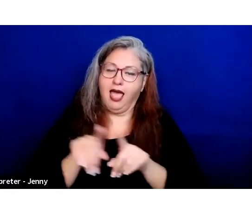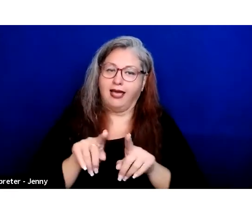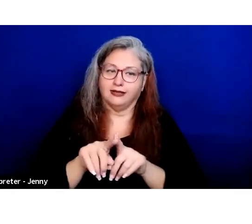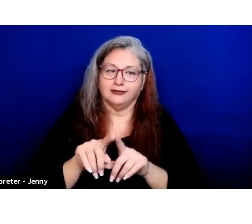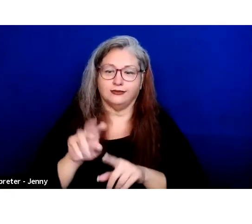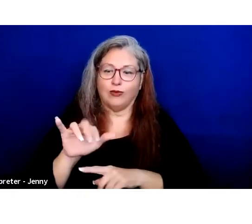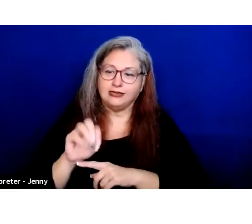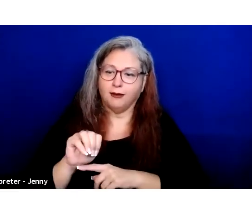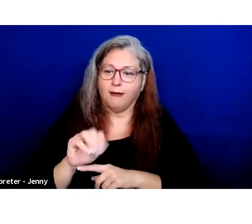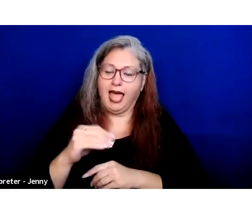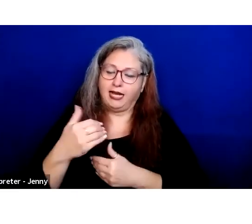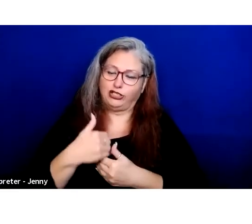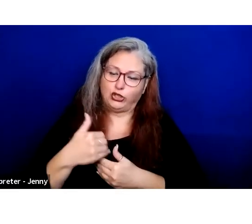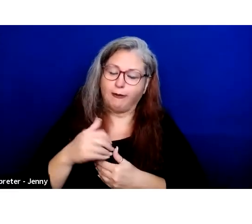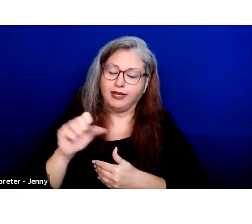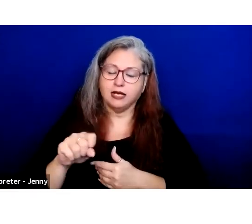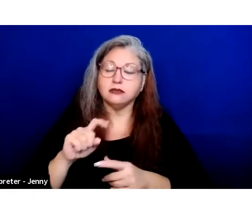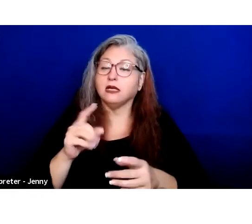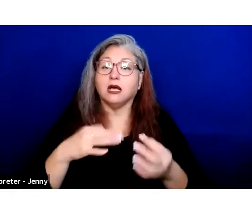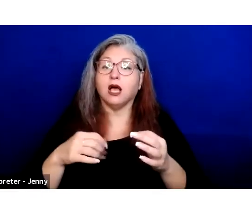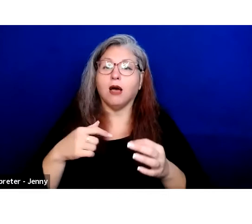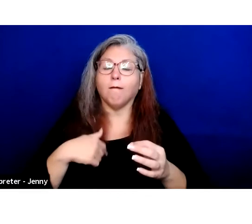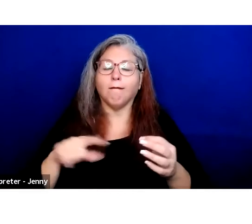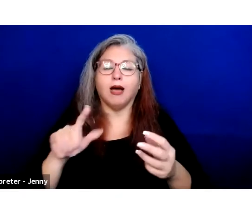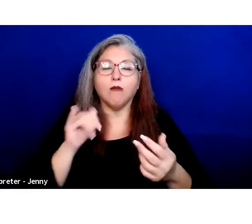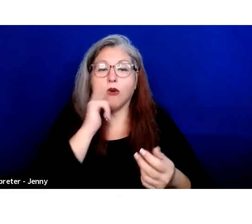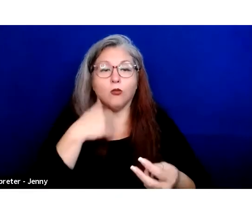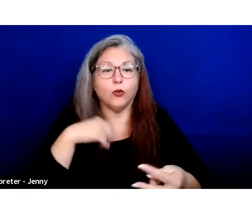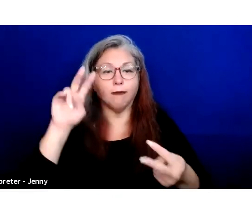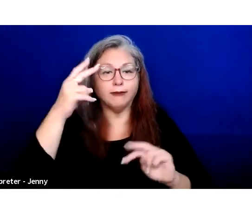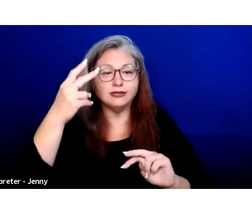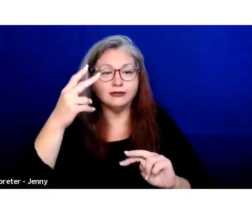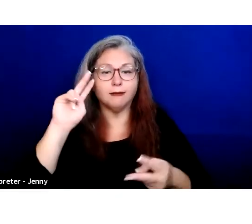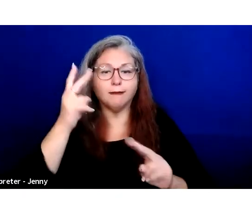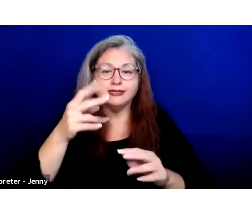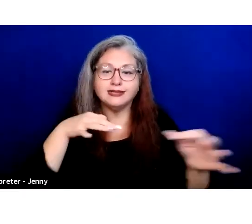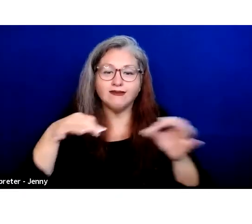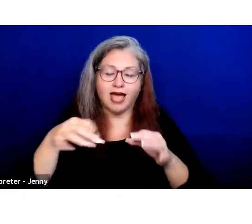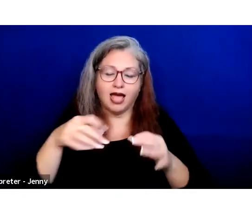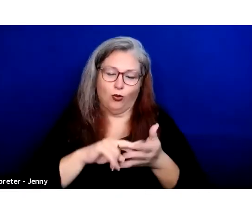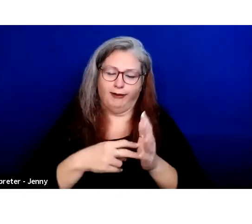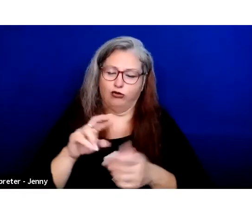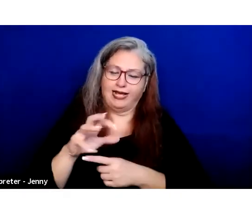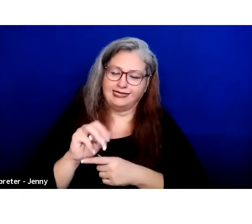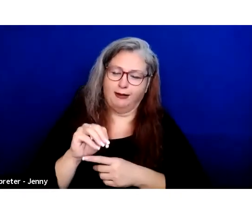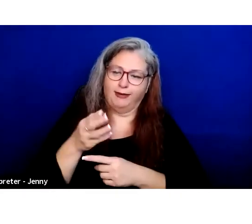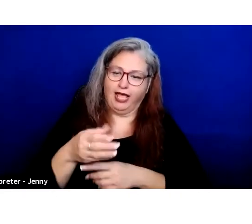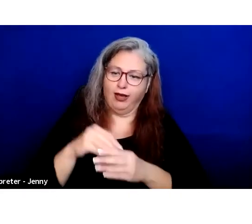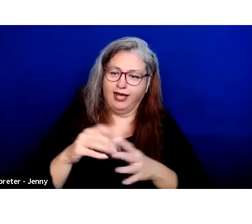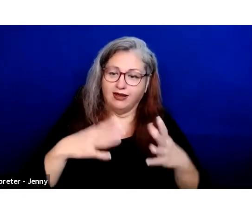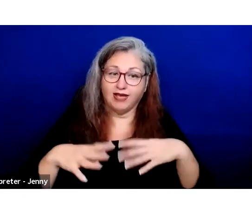and disturbing, then what we do is we misunderstand, we misdefine racism in fashion and certainly